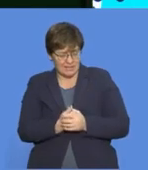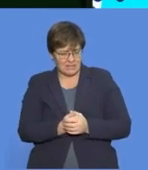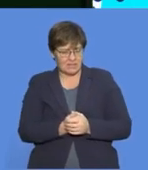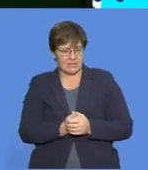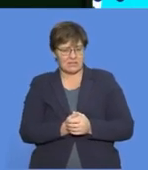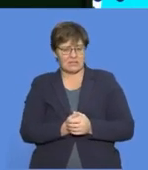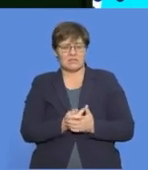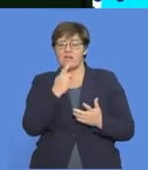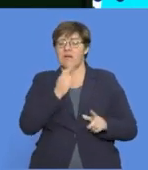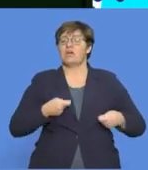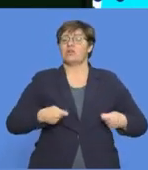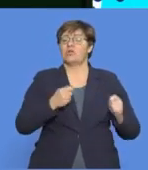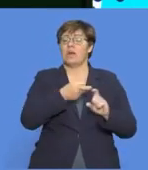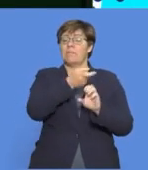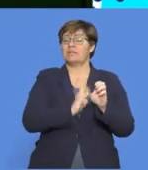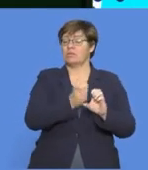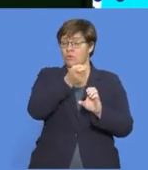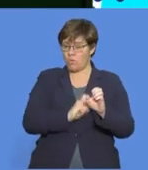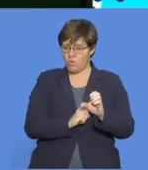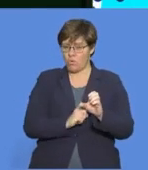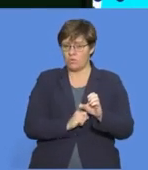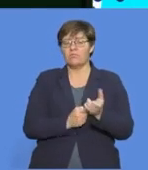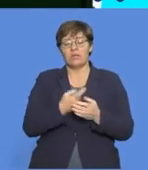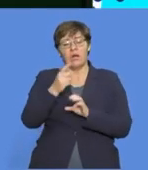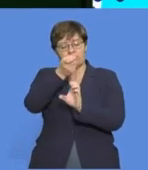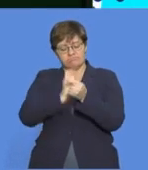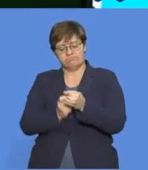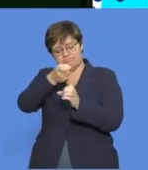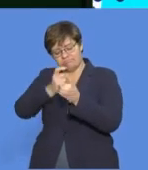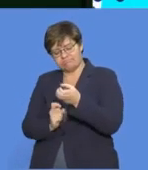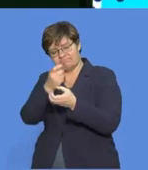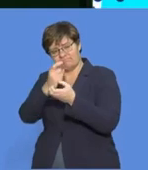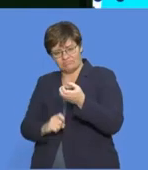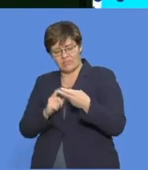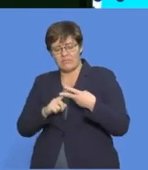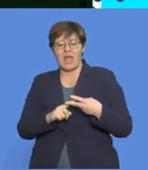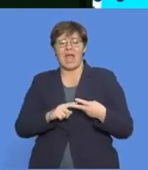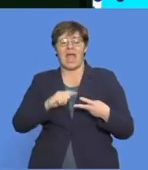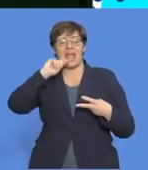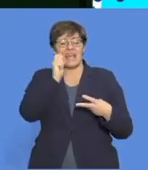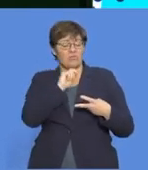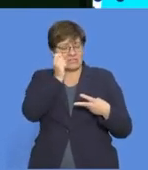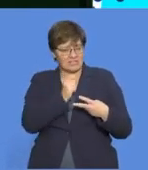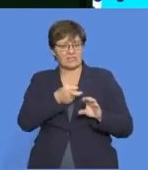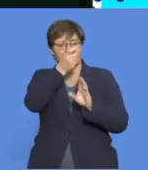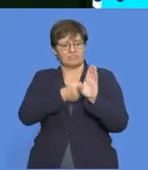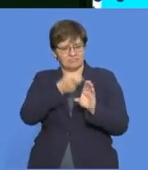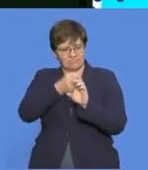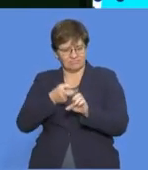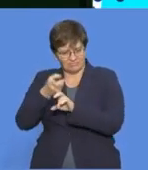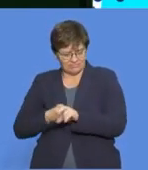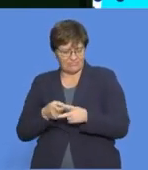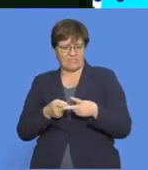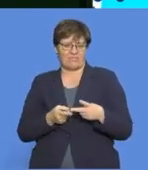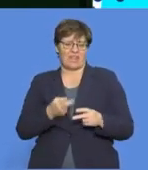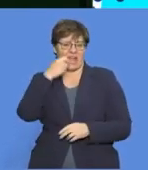when you're cooking potatoes, you peel potatoes. When you're cooking carrots, you peel carrots. And